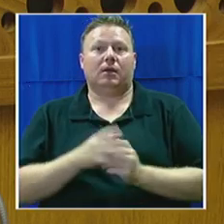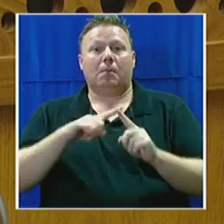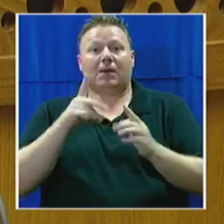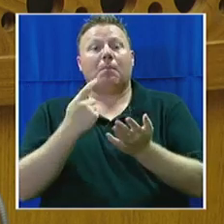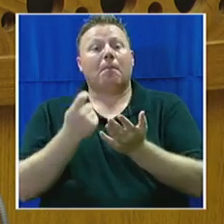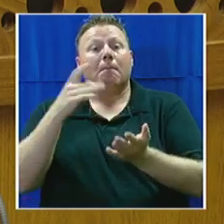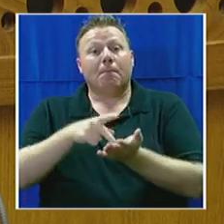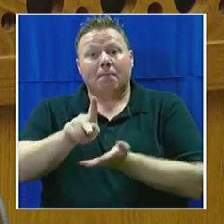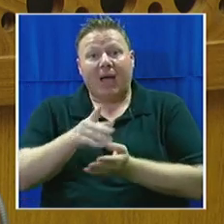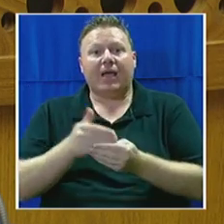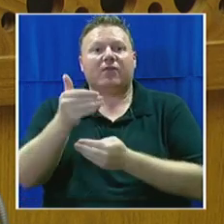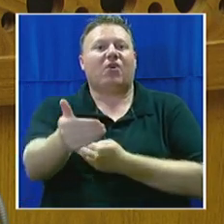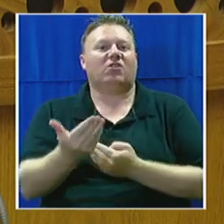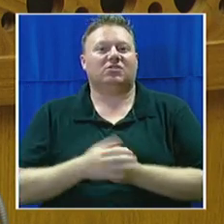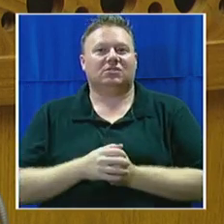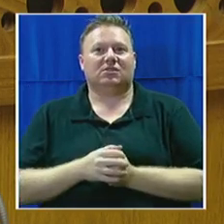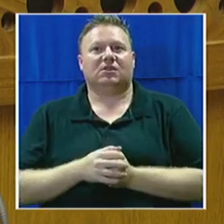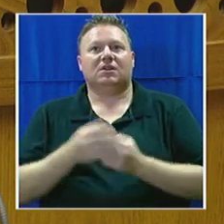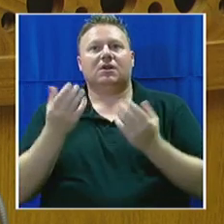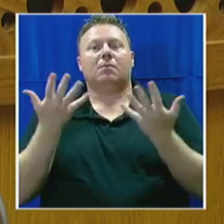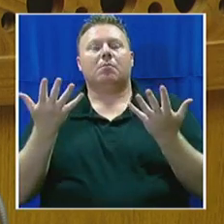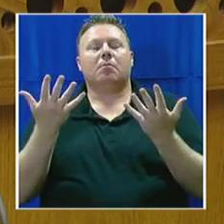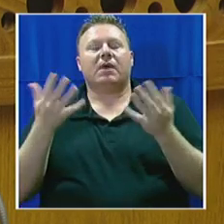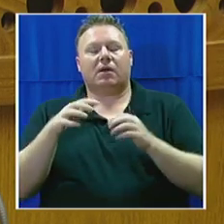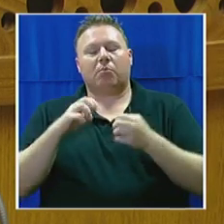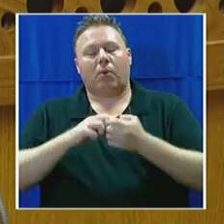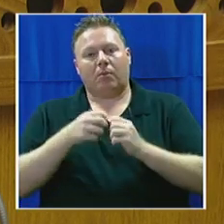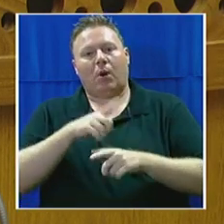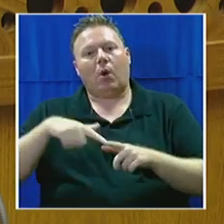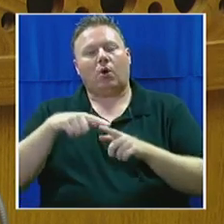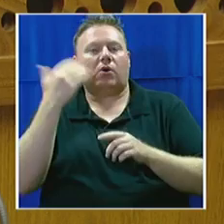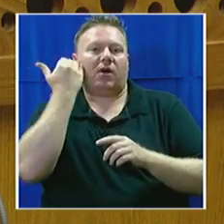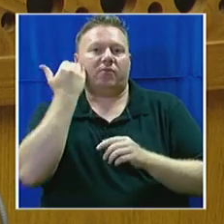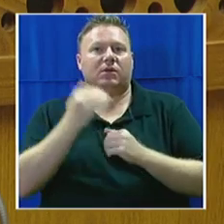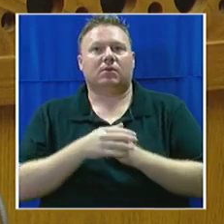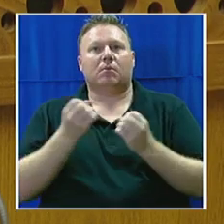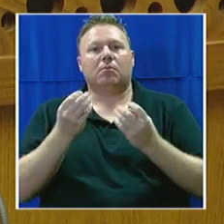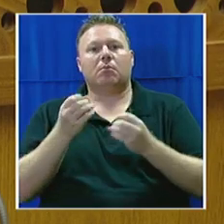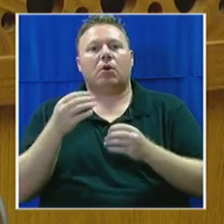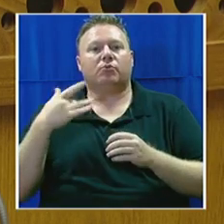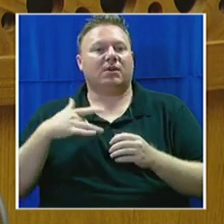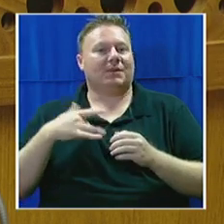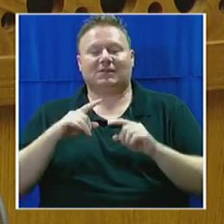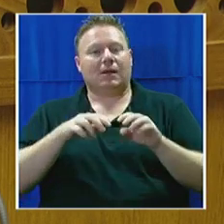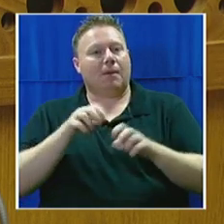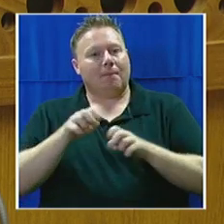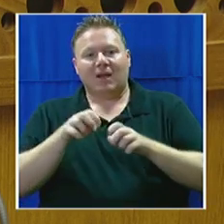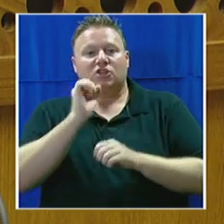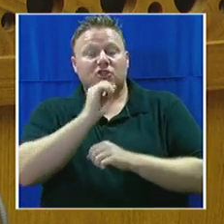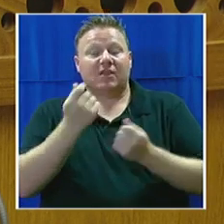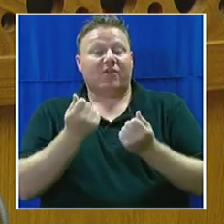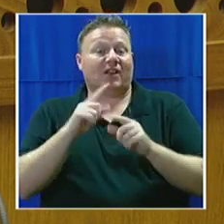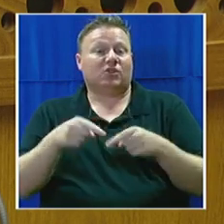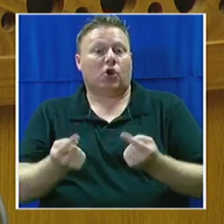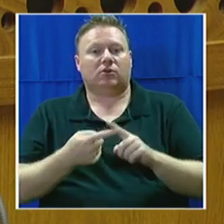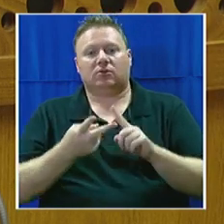advance. We have a massive problem with local government in our country. Most municipalities cannot manage their finances.